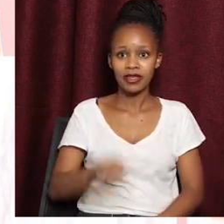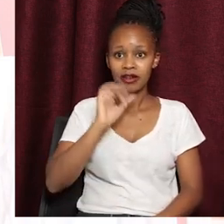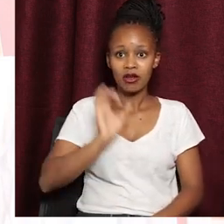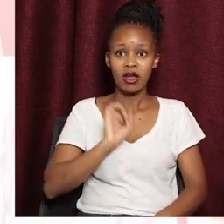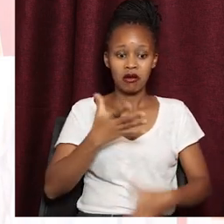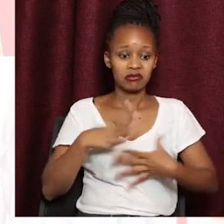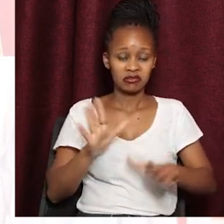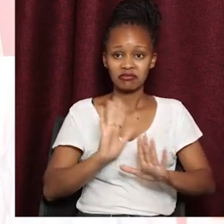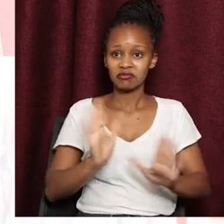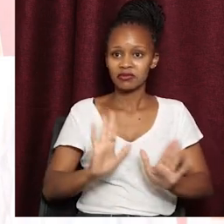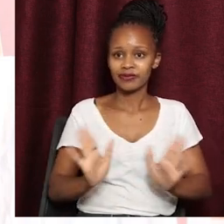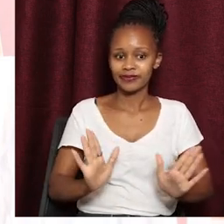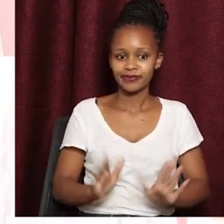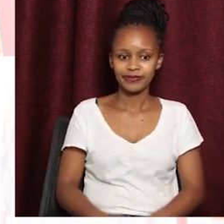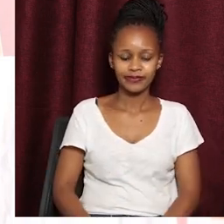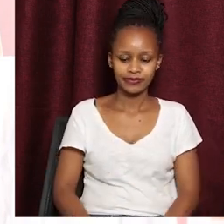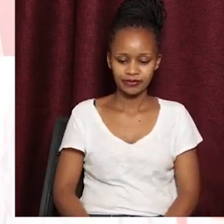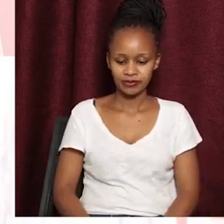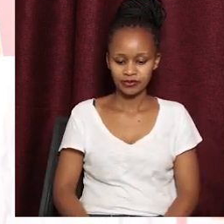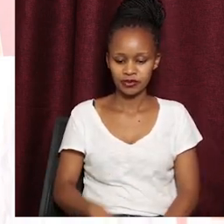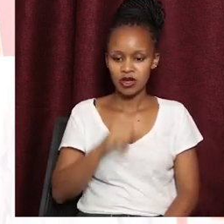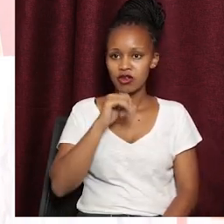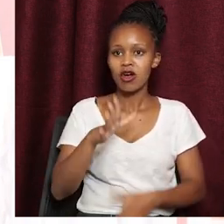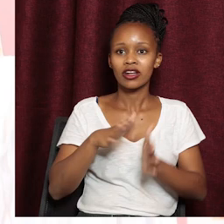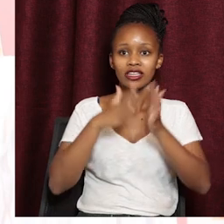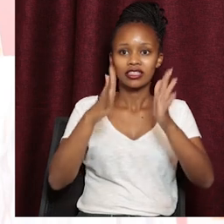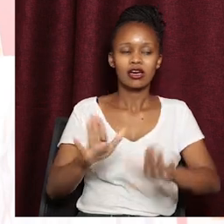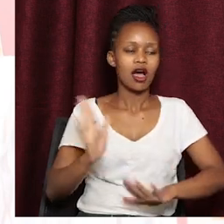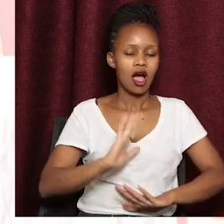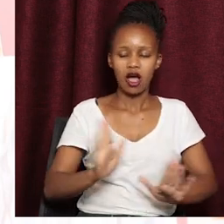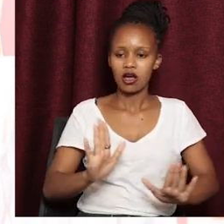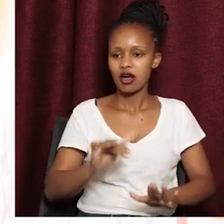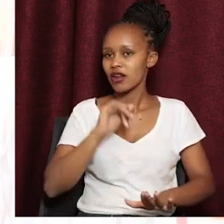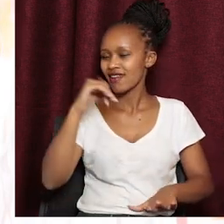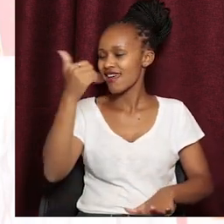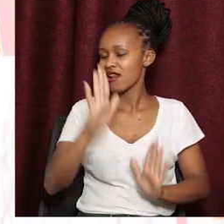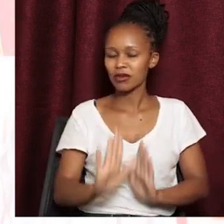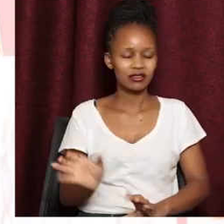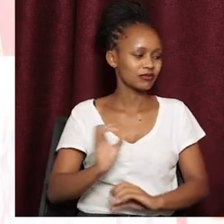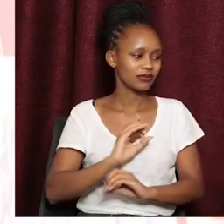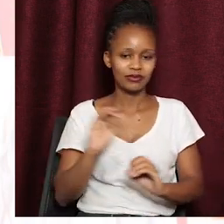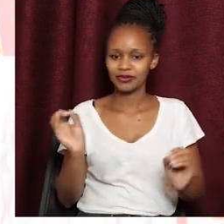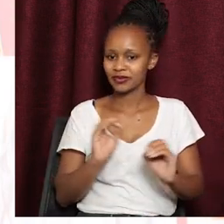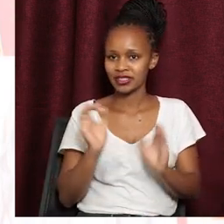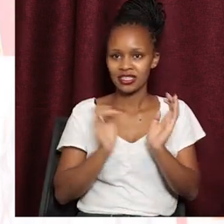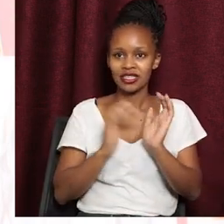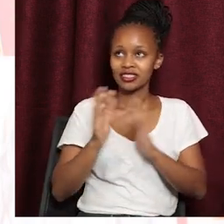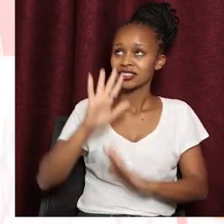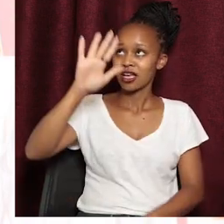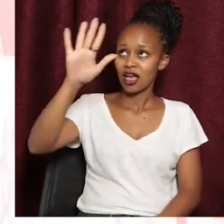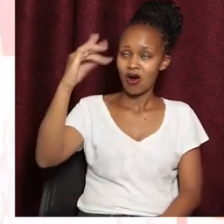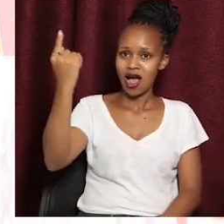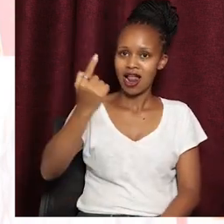Not our people. Not our leaders. Not anybody else. Jesus